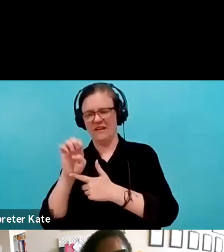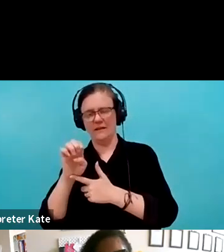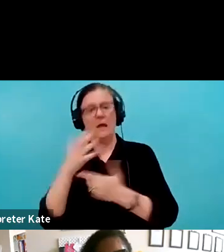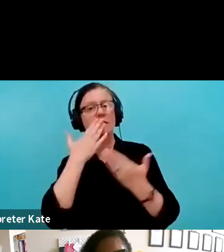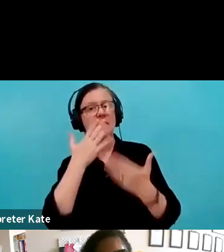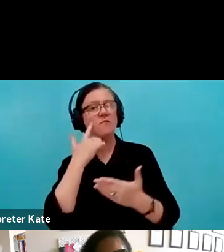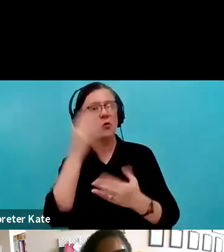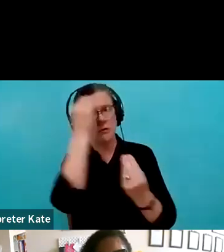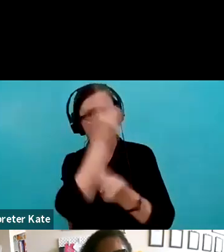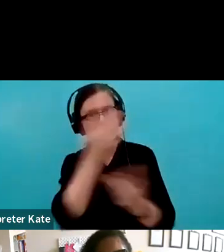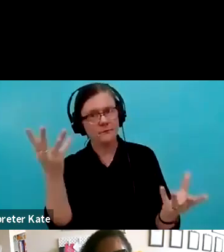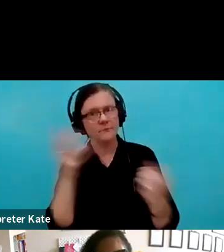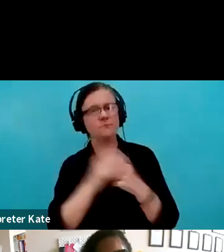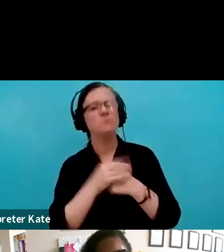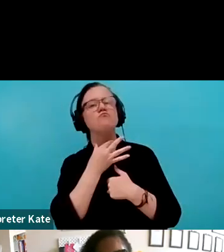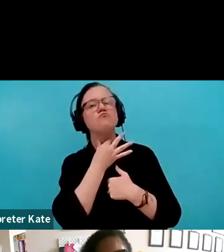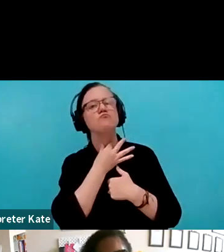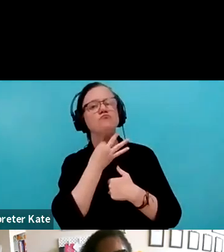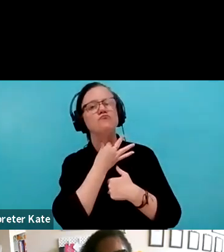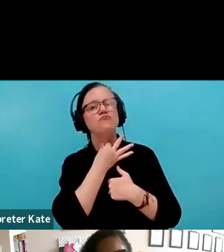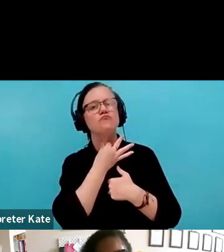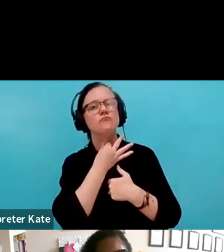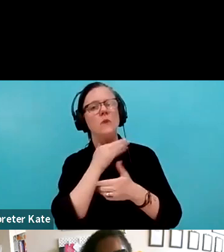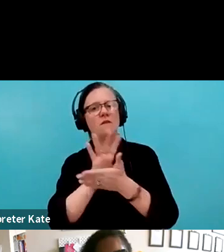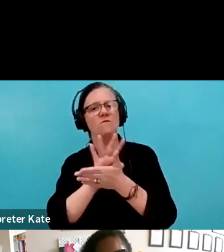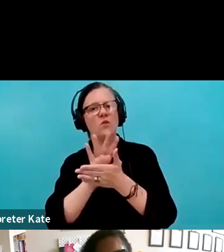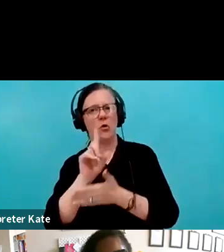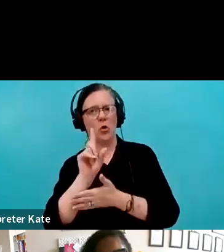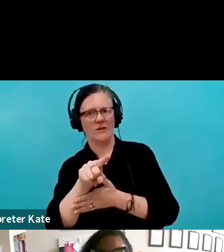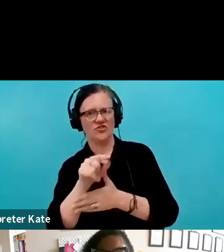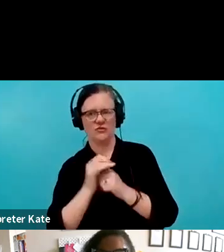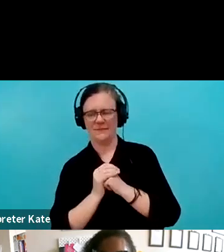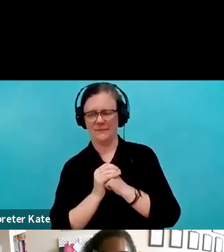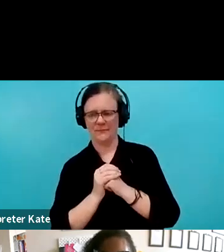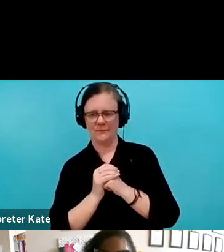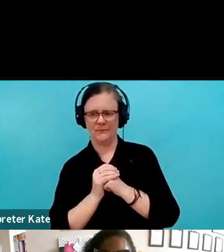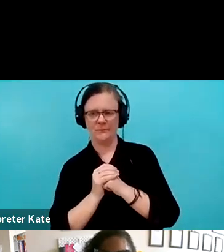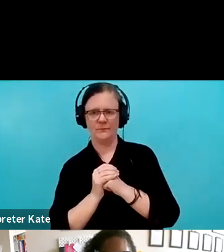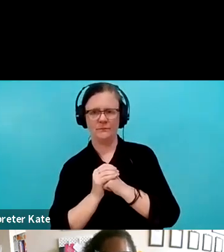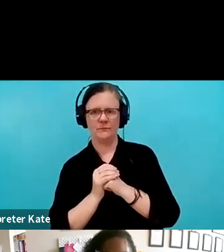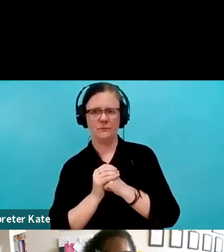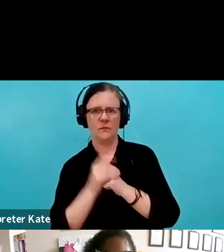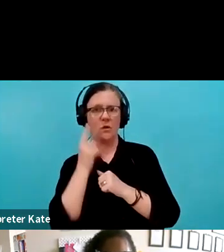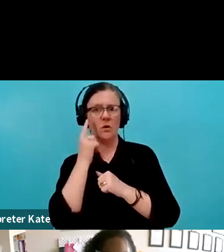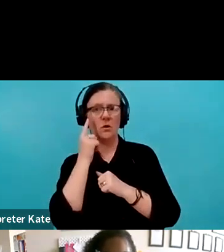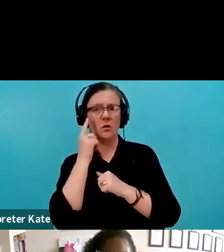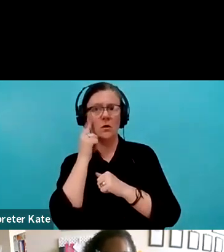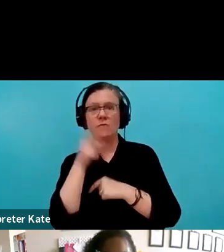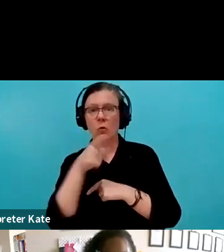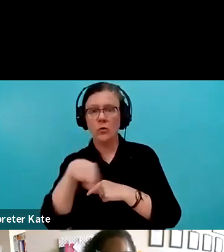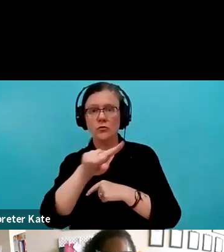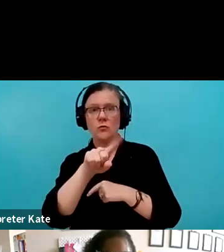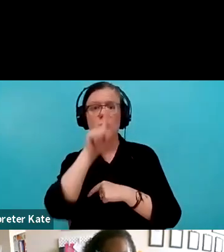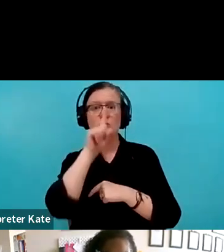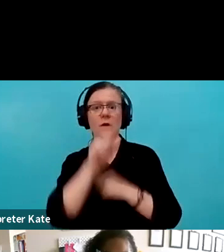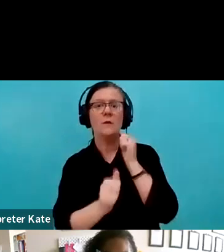insights today. I have a curious filmmaker/editor question. What for you was the most challenging or controversial